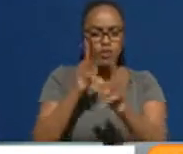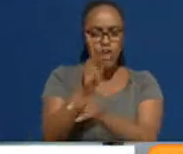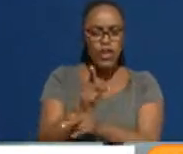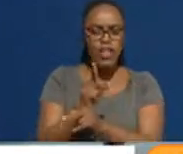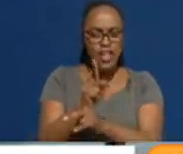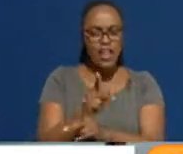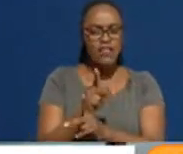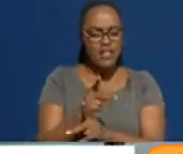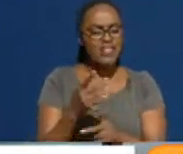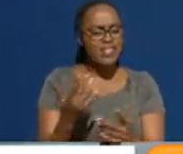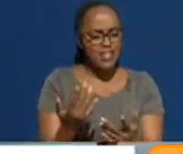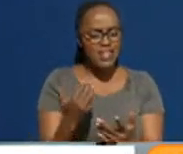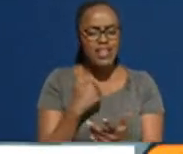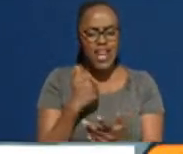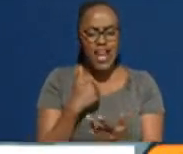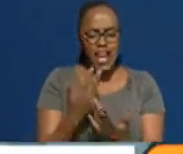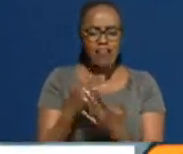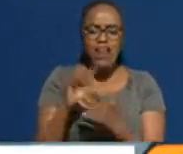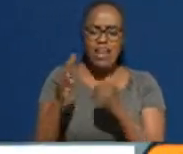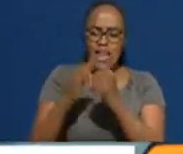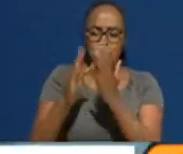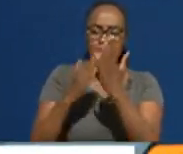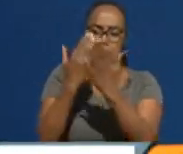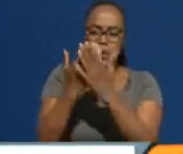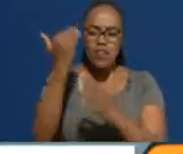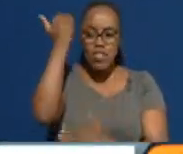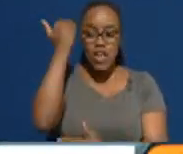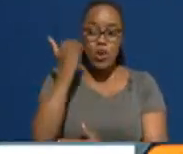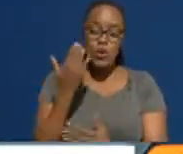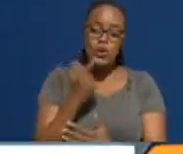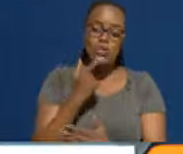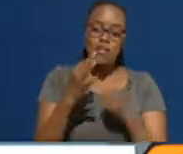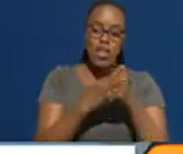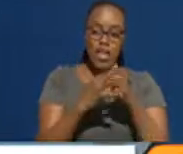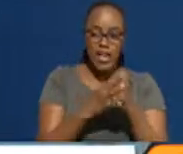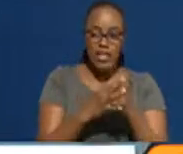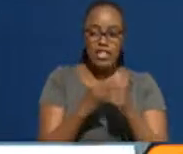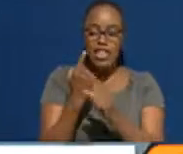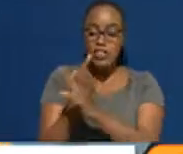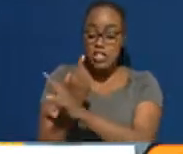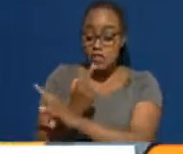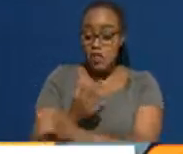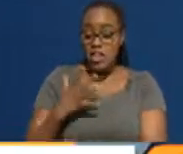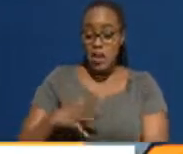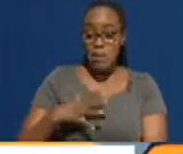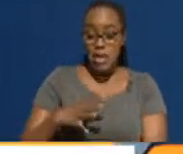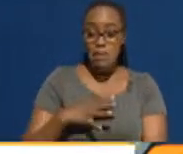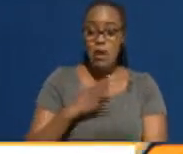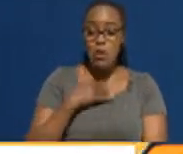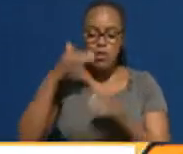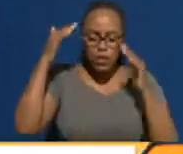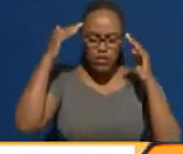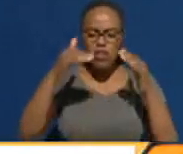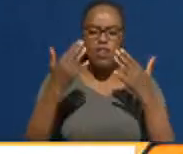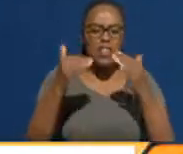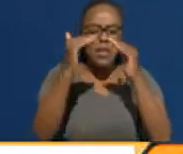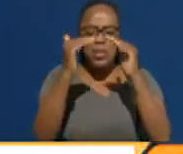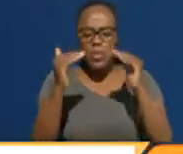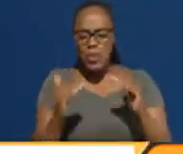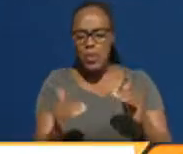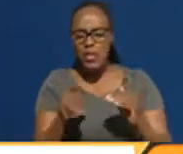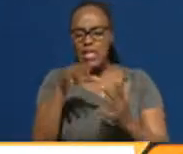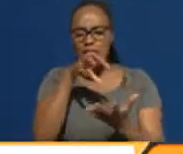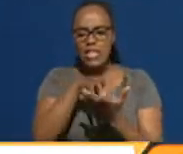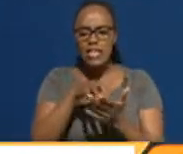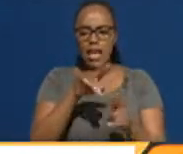Yeah. There are 9 petitions before the courts, or you could say 8 and a cross petition as well. And I don't want to get into the merits or the demerits of the